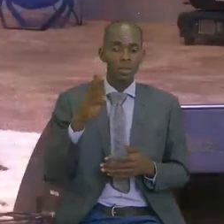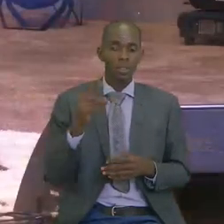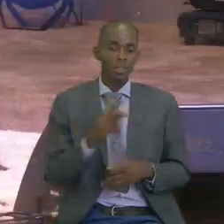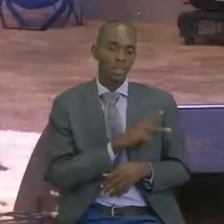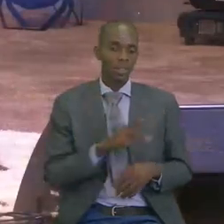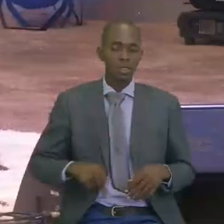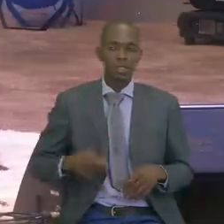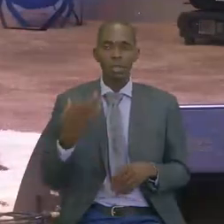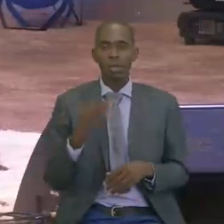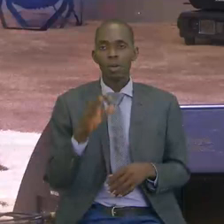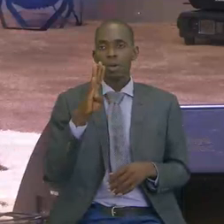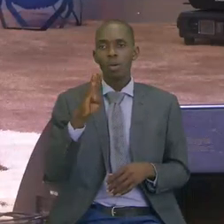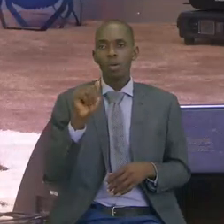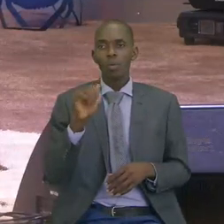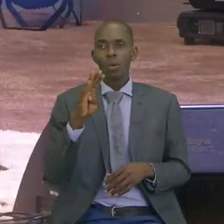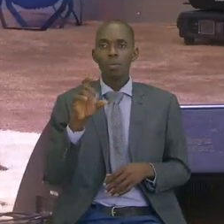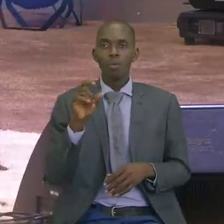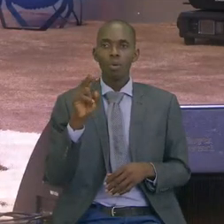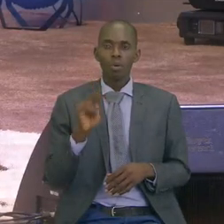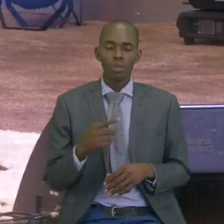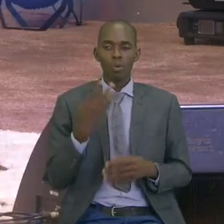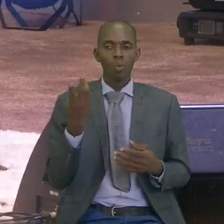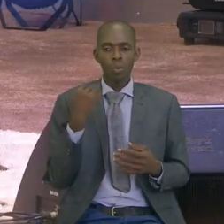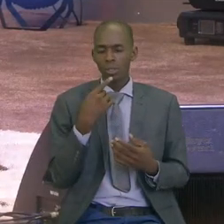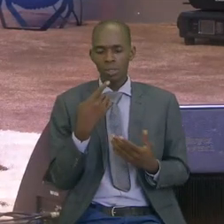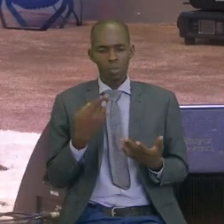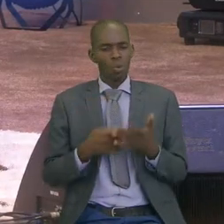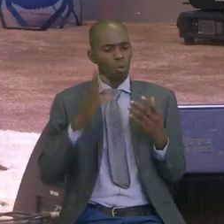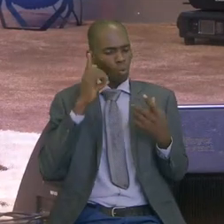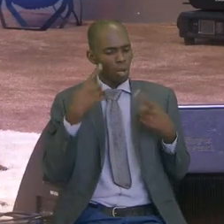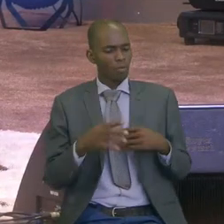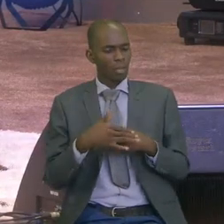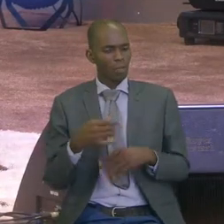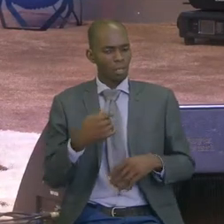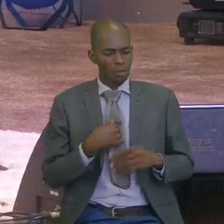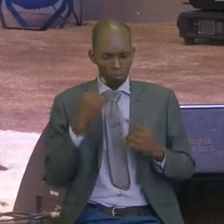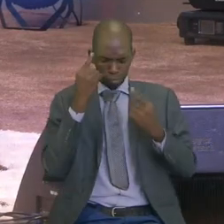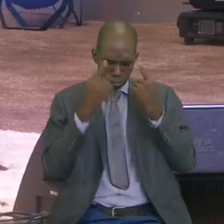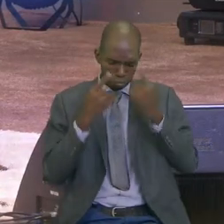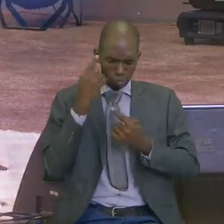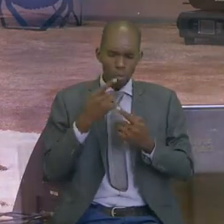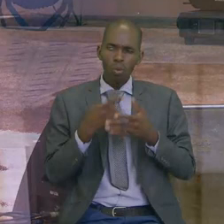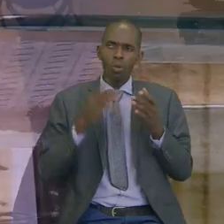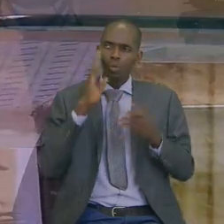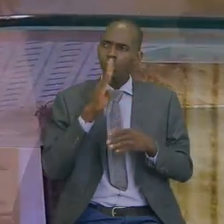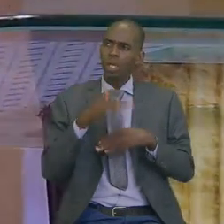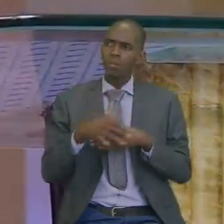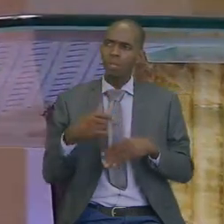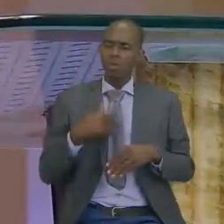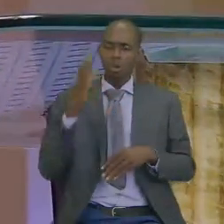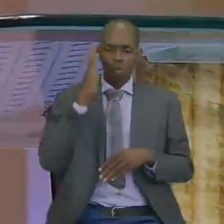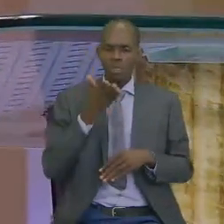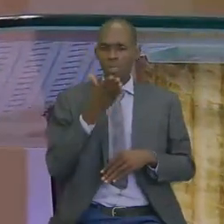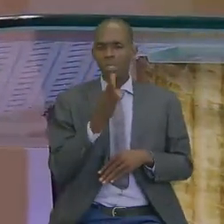of Babylon, he was thinking, what will come after me? What will happen after me? Will there be any other kingdom